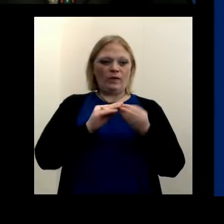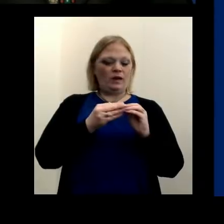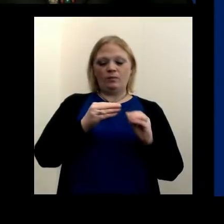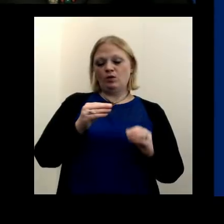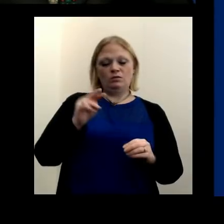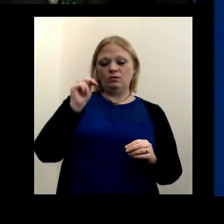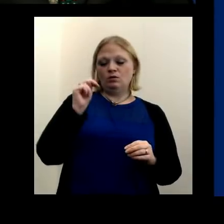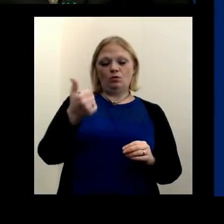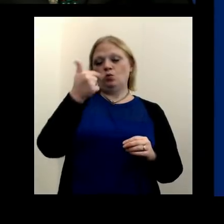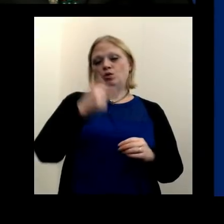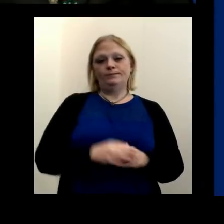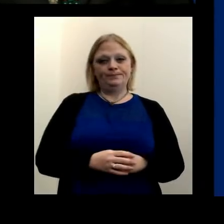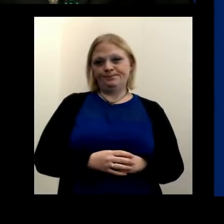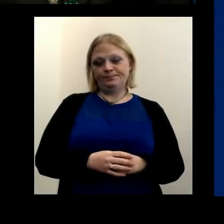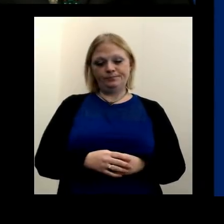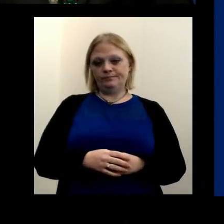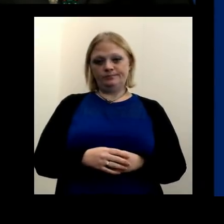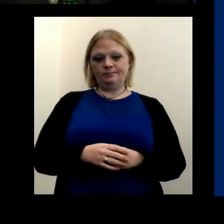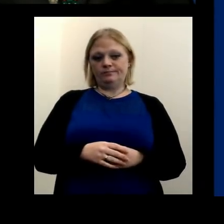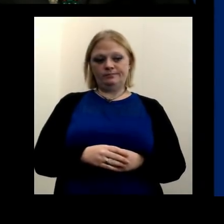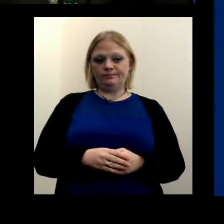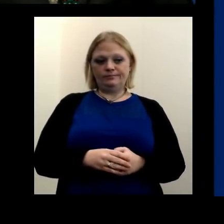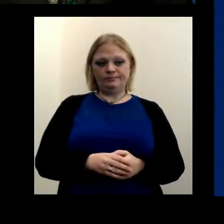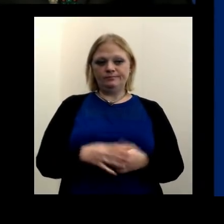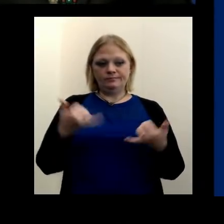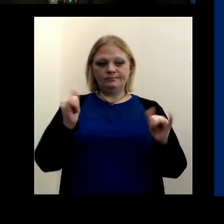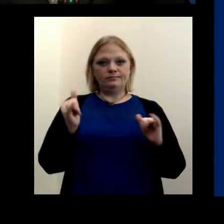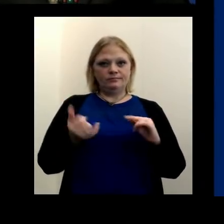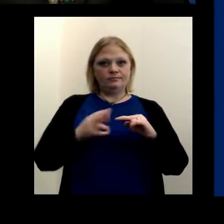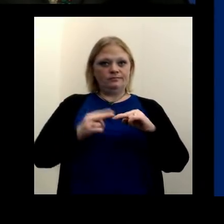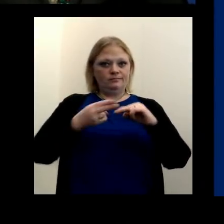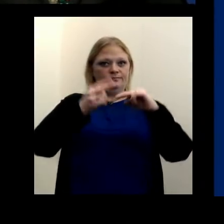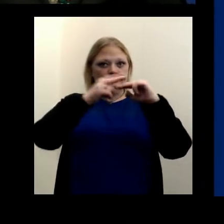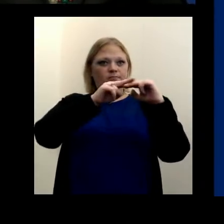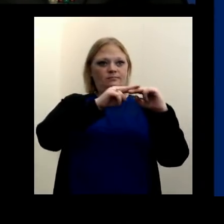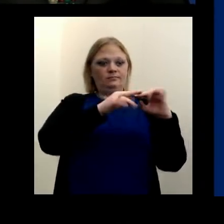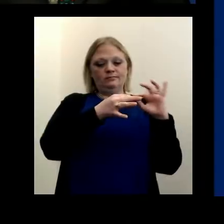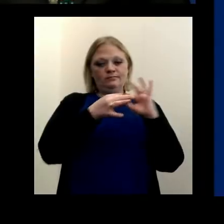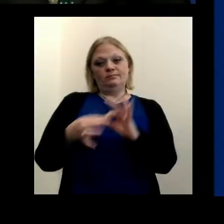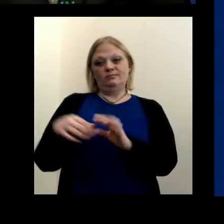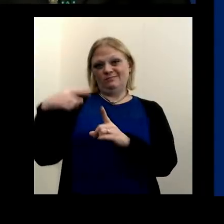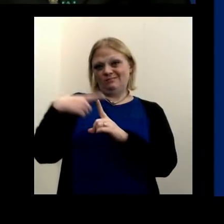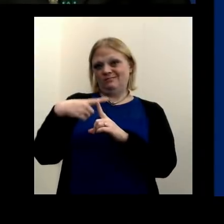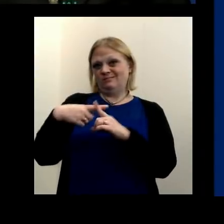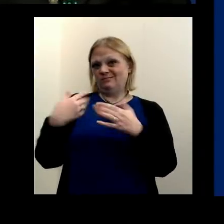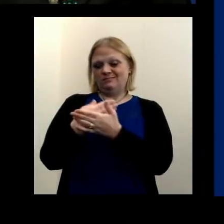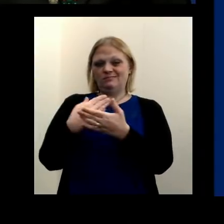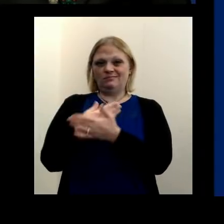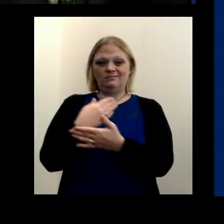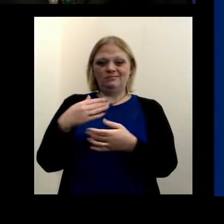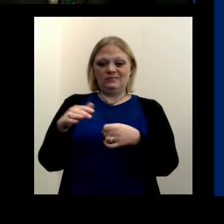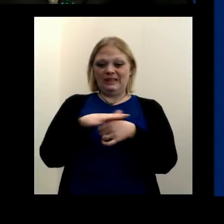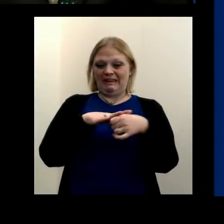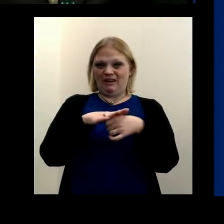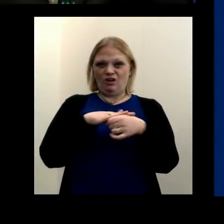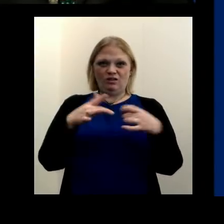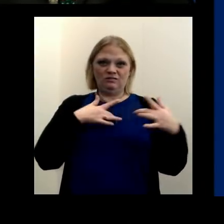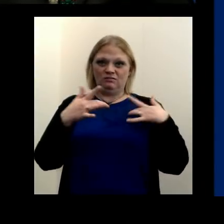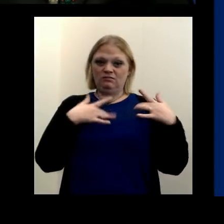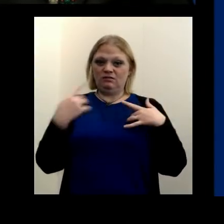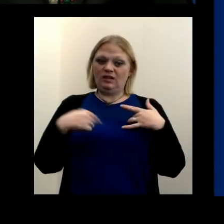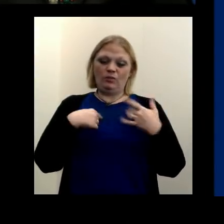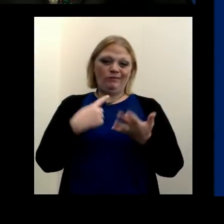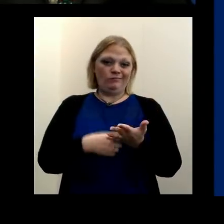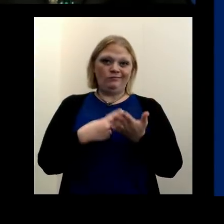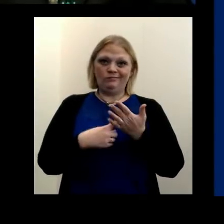good. They are still increasing with regards to new cases in these areas of concern that we've talked about for the last